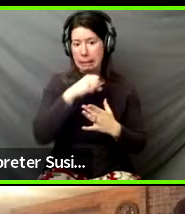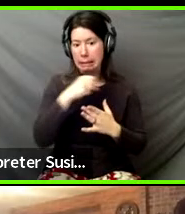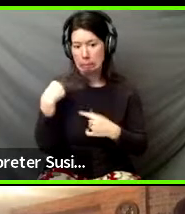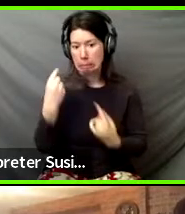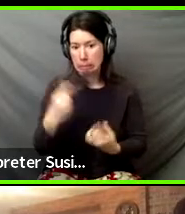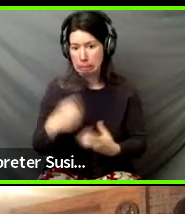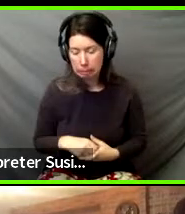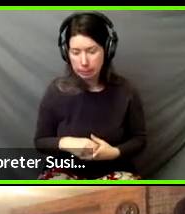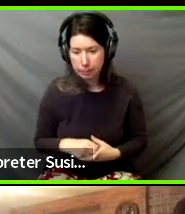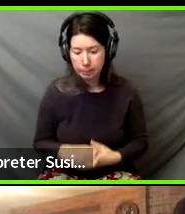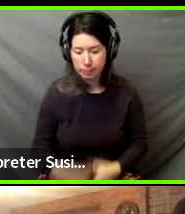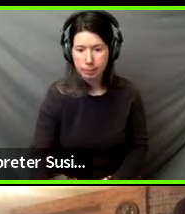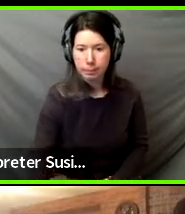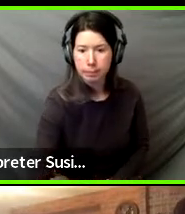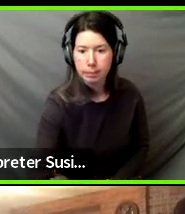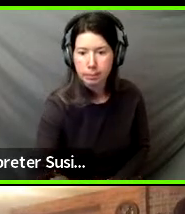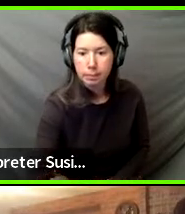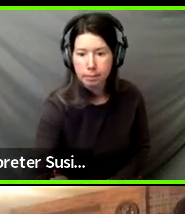term.